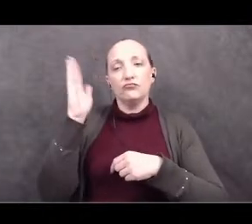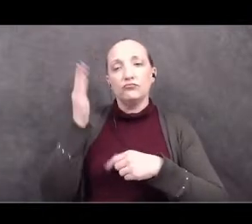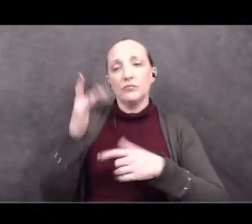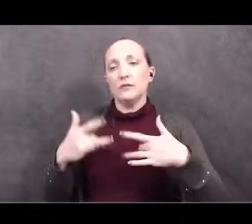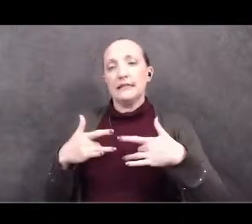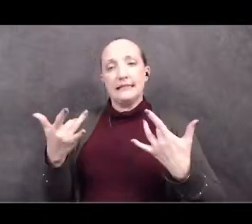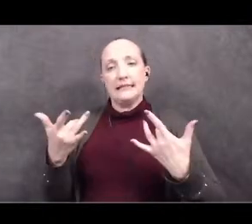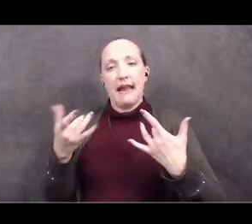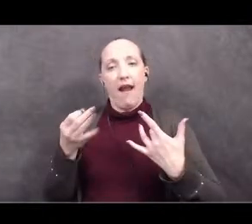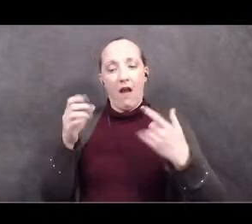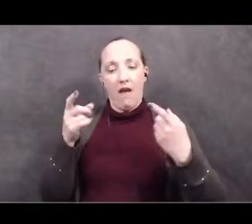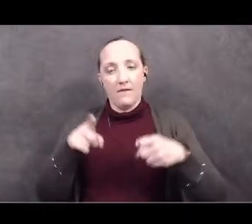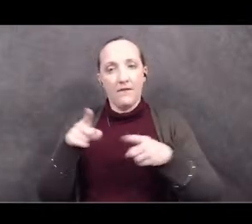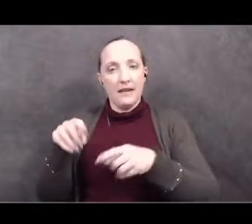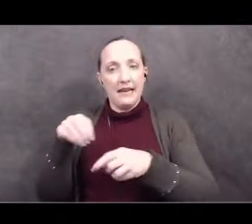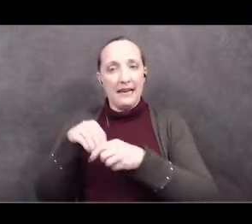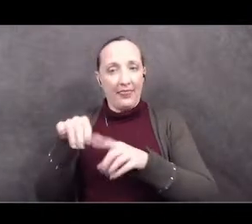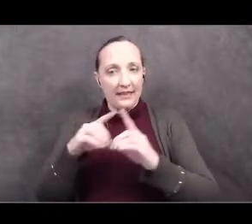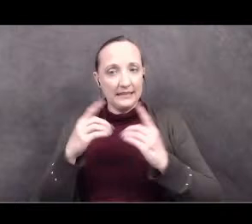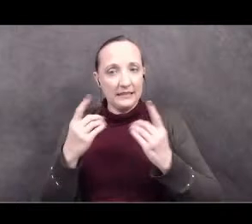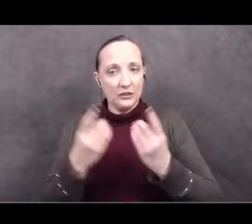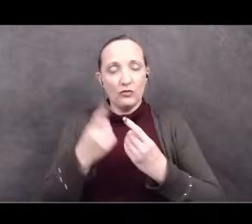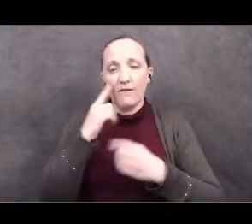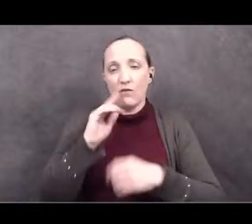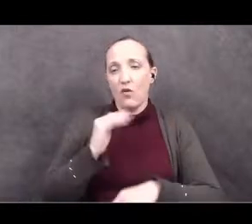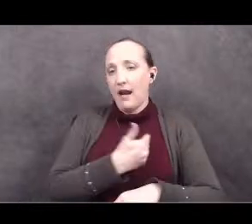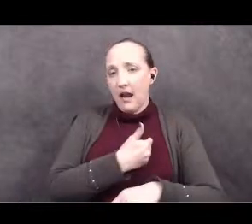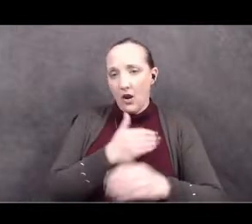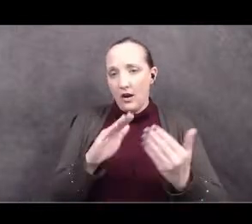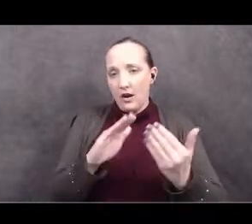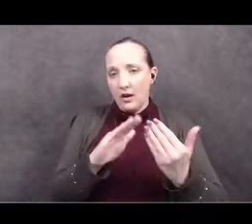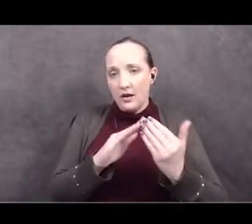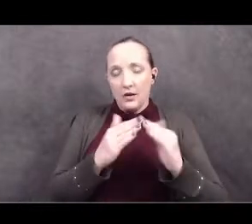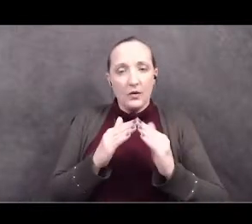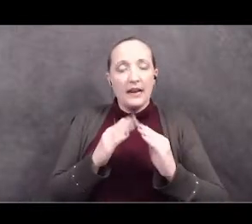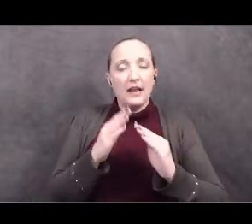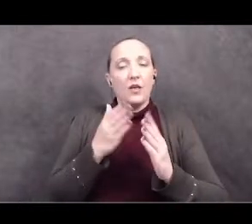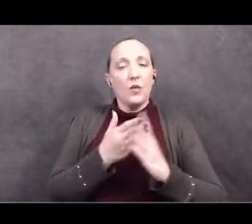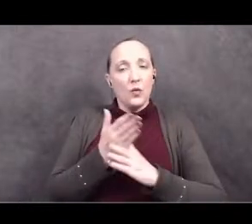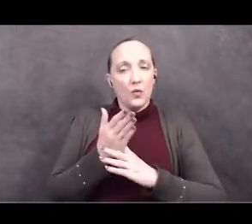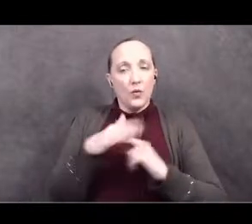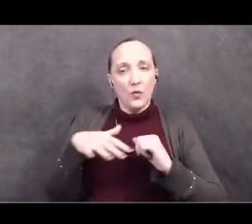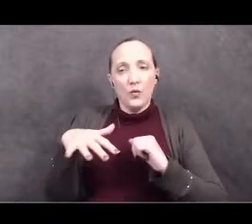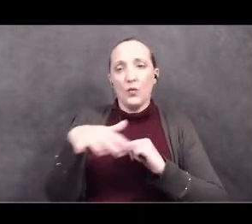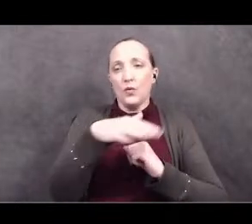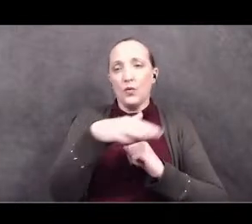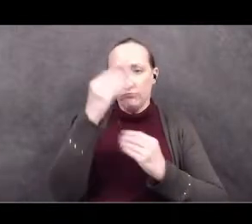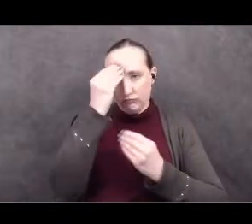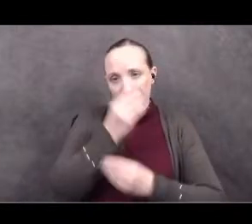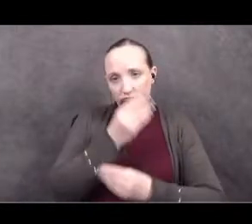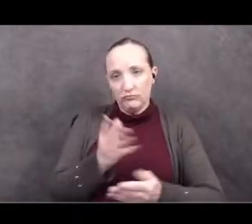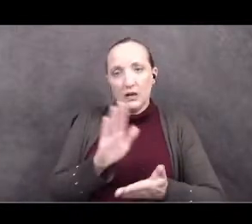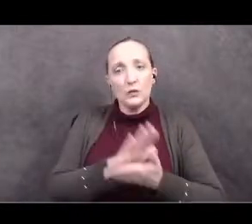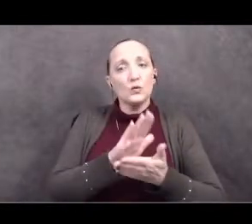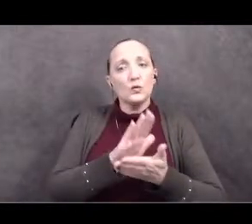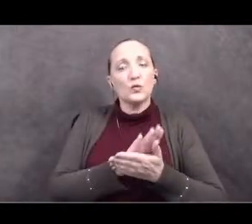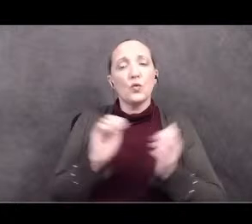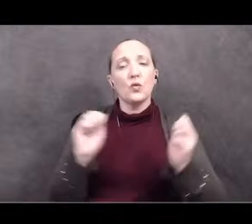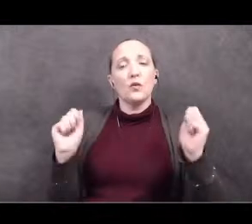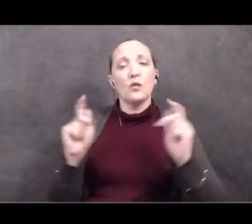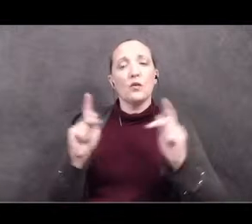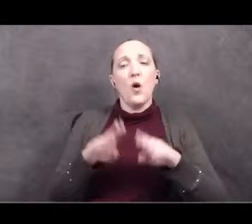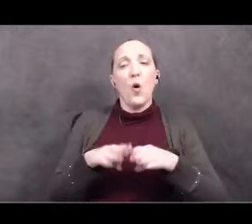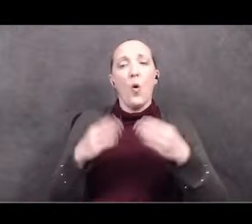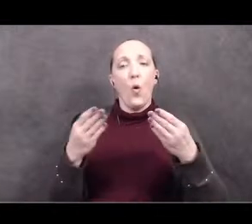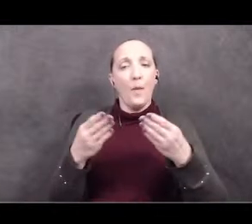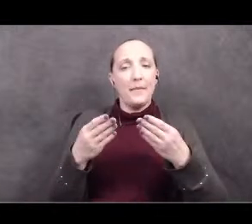community uh providing information um and that uh to the community about the school reopening plan uh